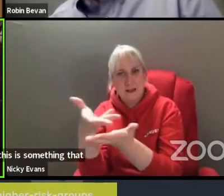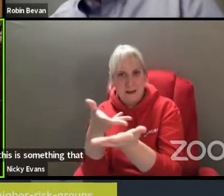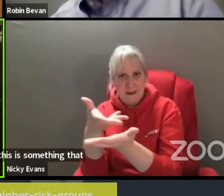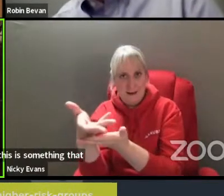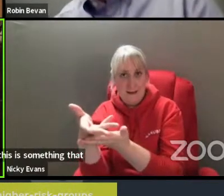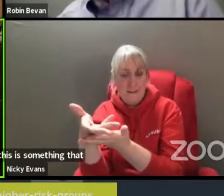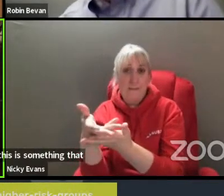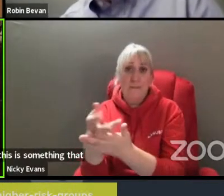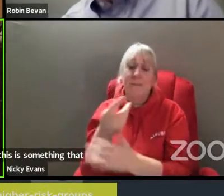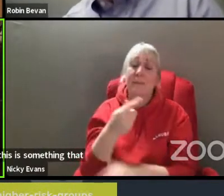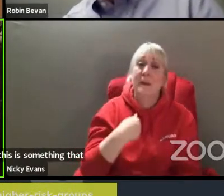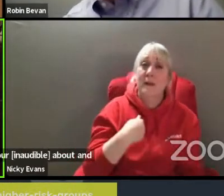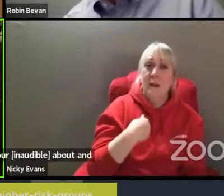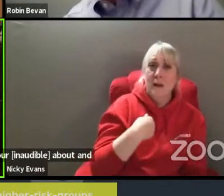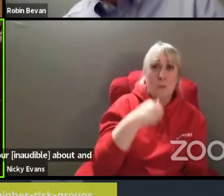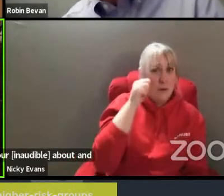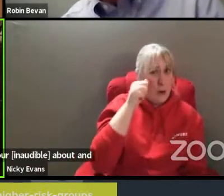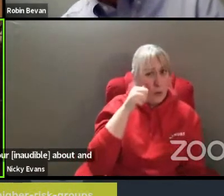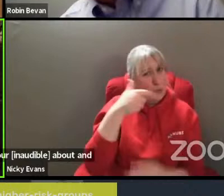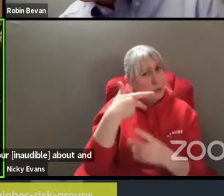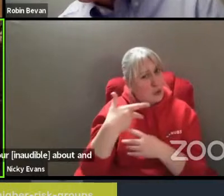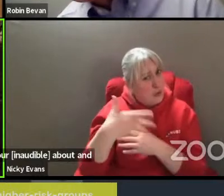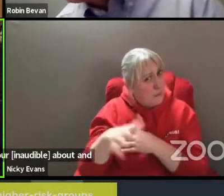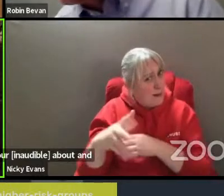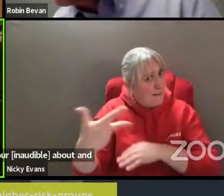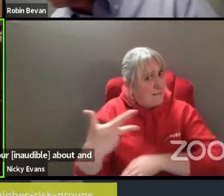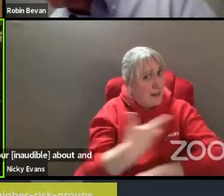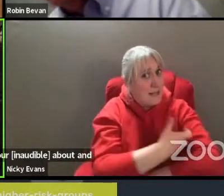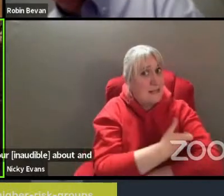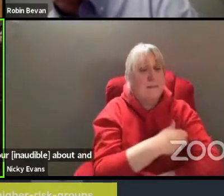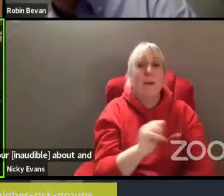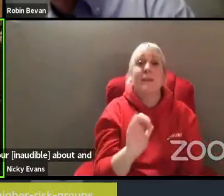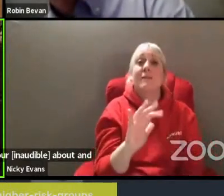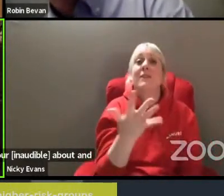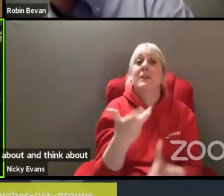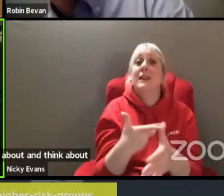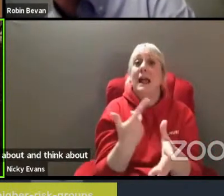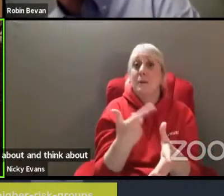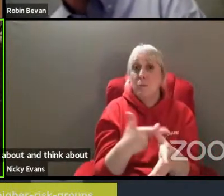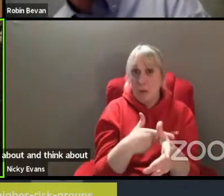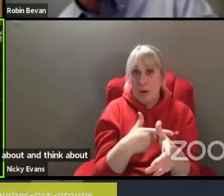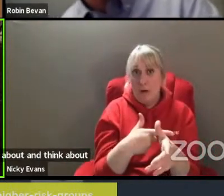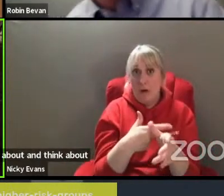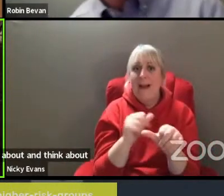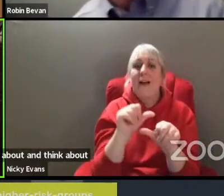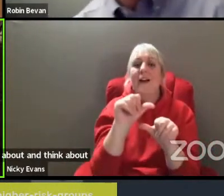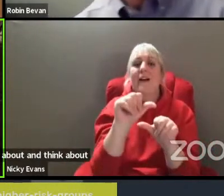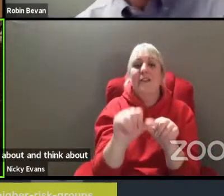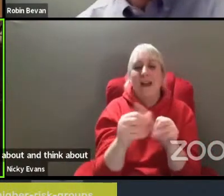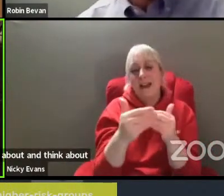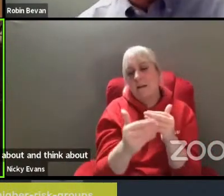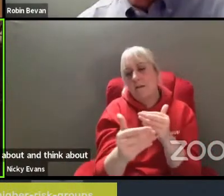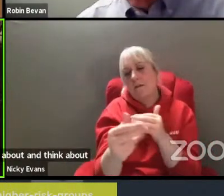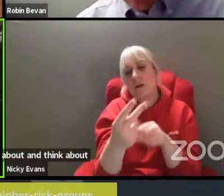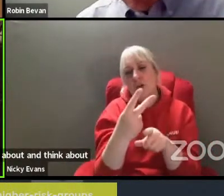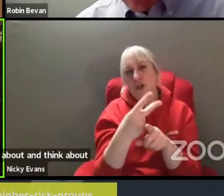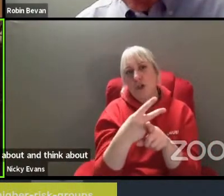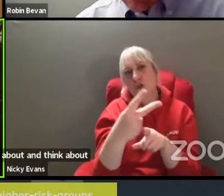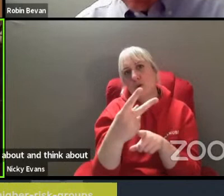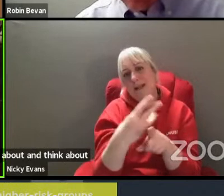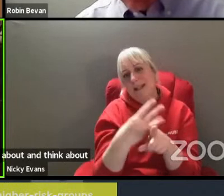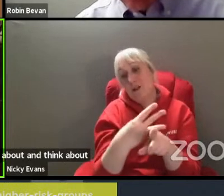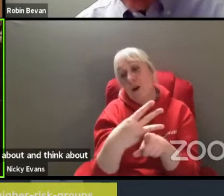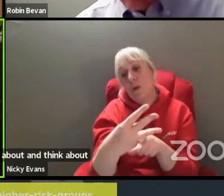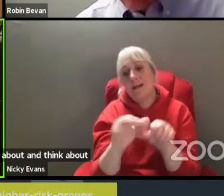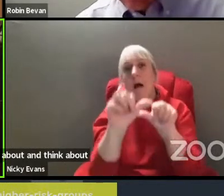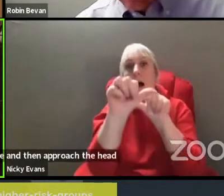you should have been vaccinated by the 15th of April, should have then significant antibodies a fortnight or 3 weeks after that.